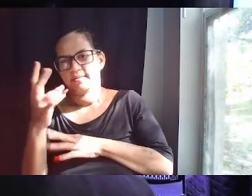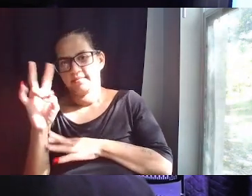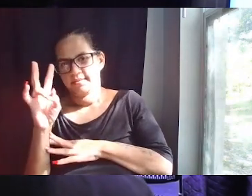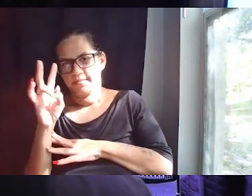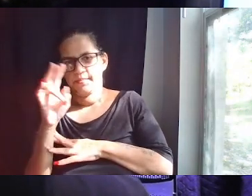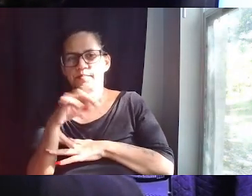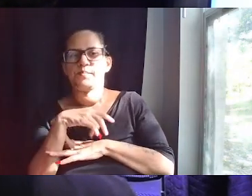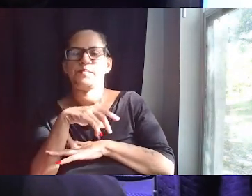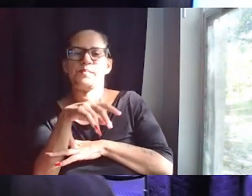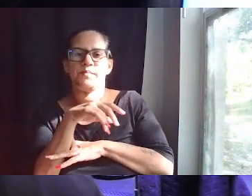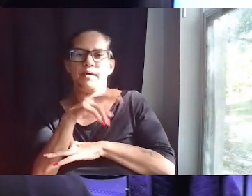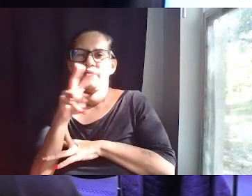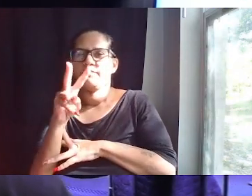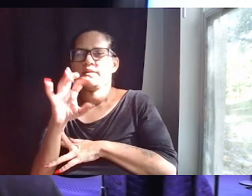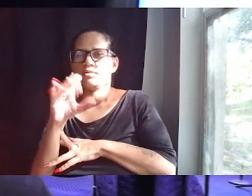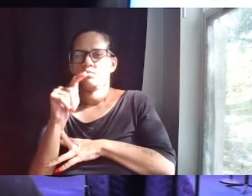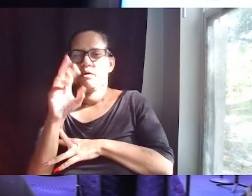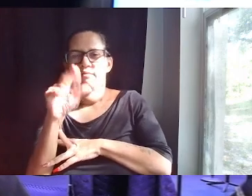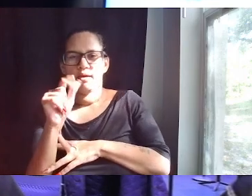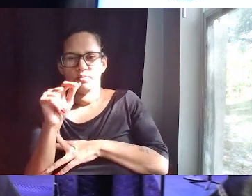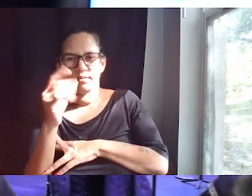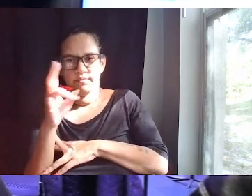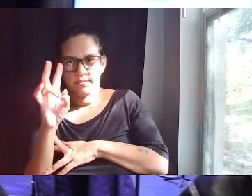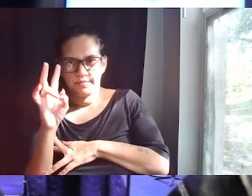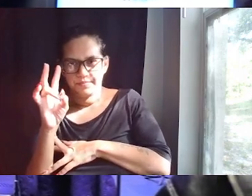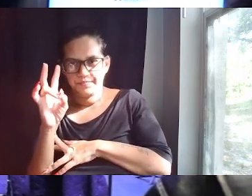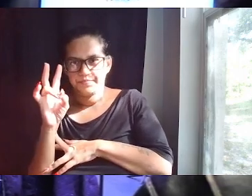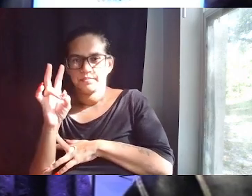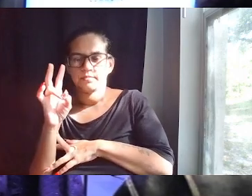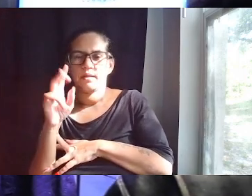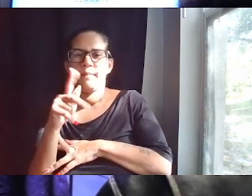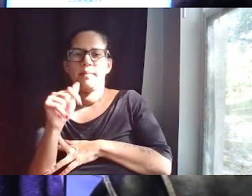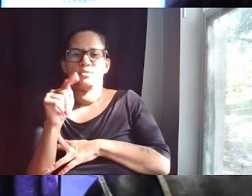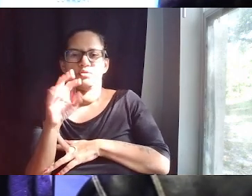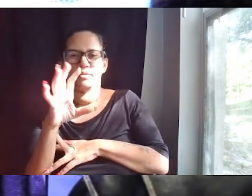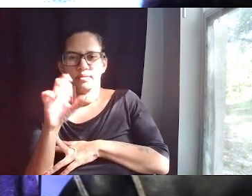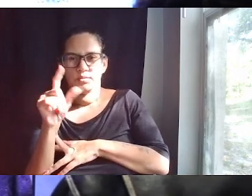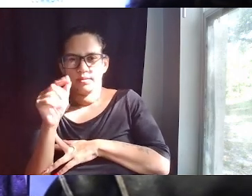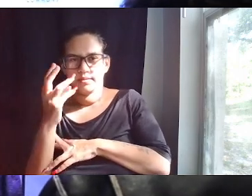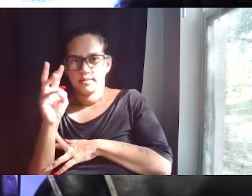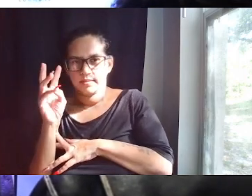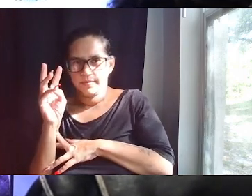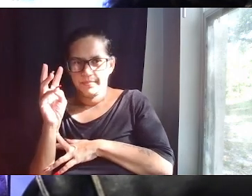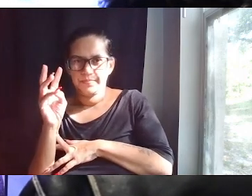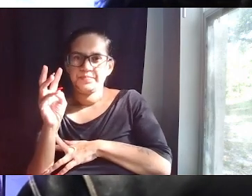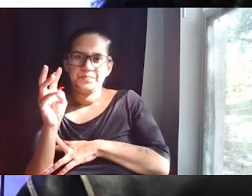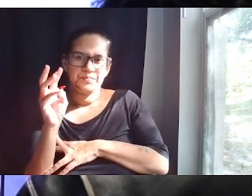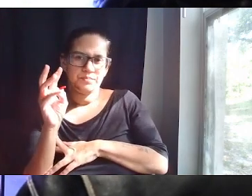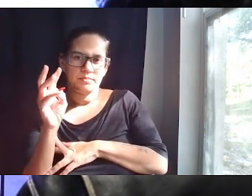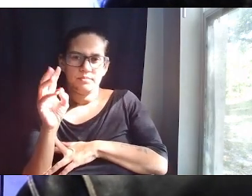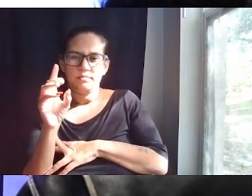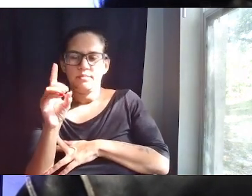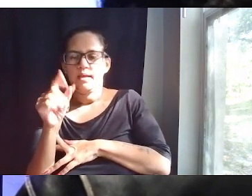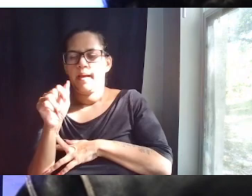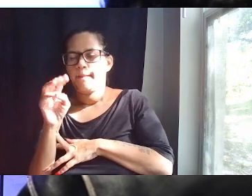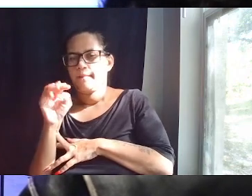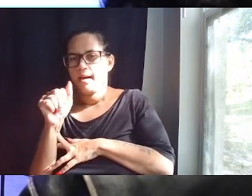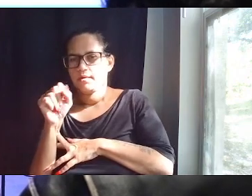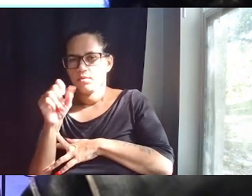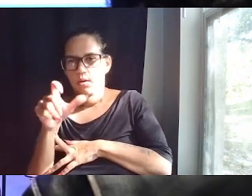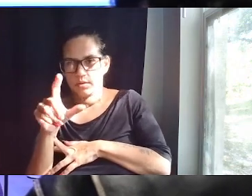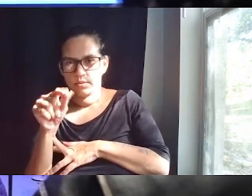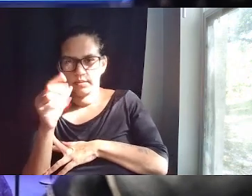Victoria, 2017. Patrice, 2016. Damaso, 2016.